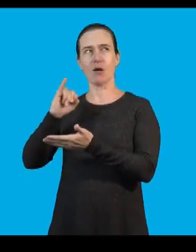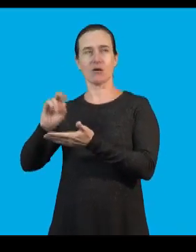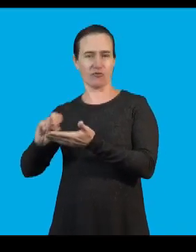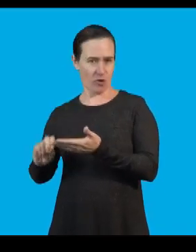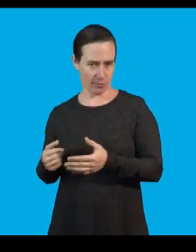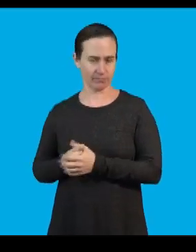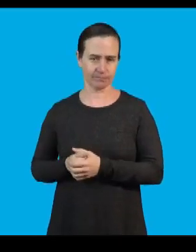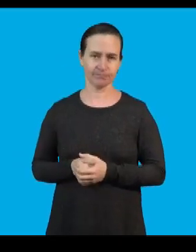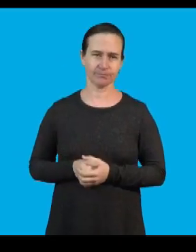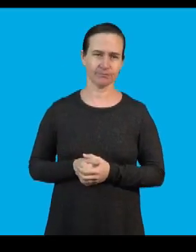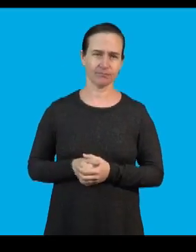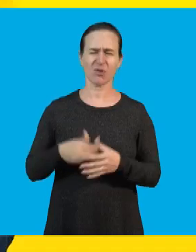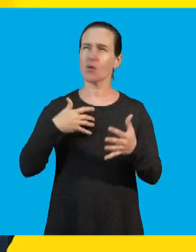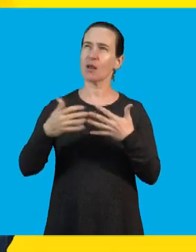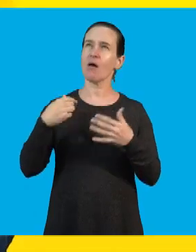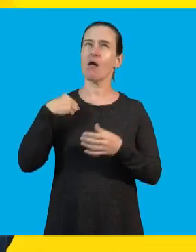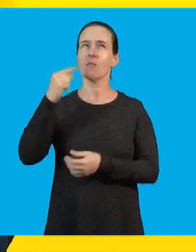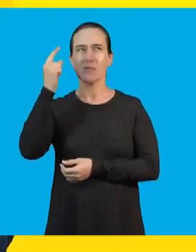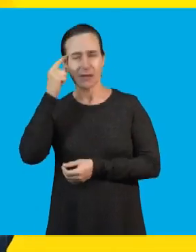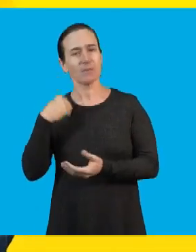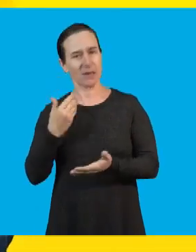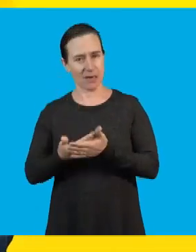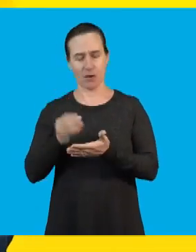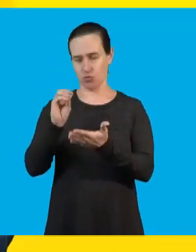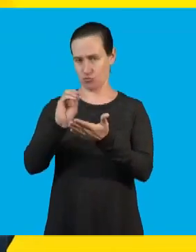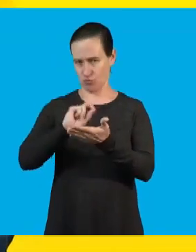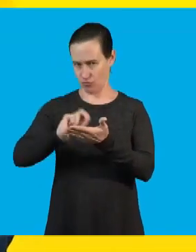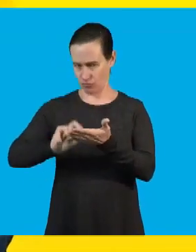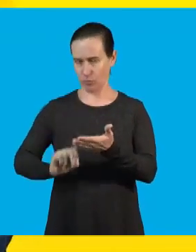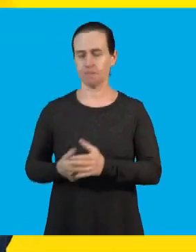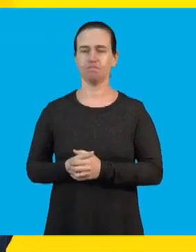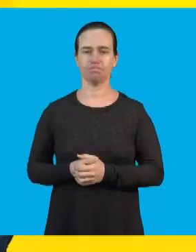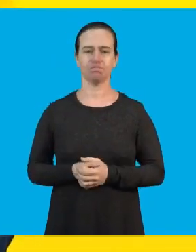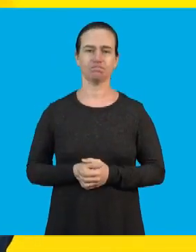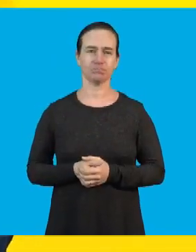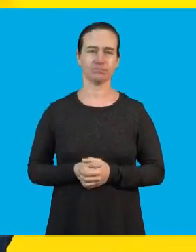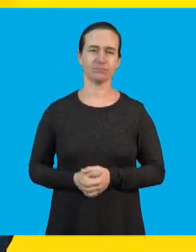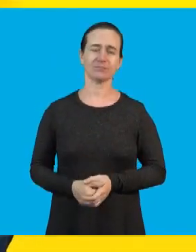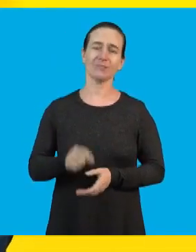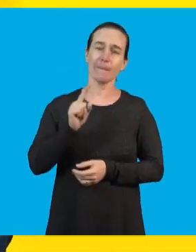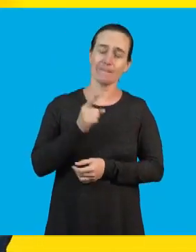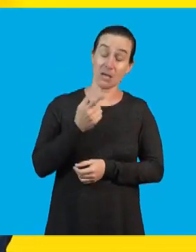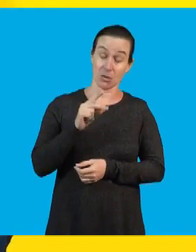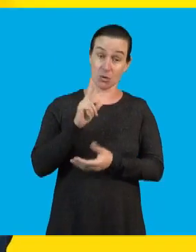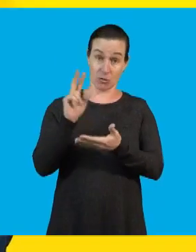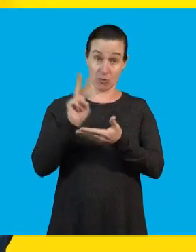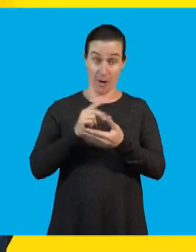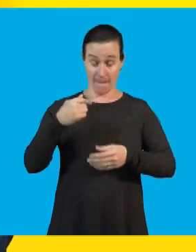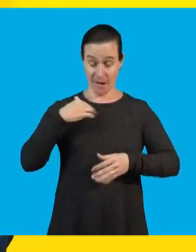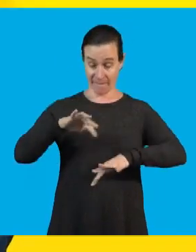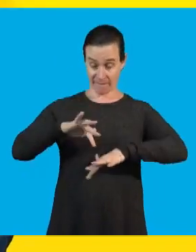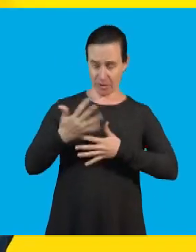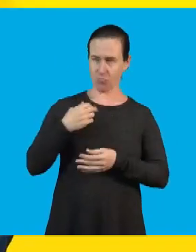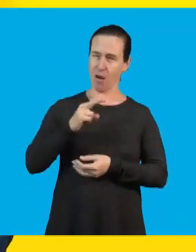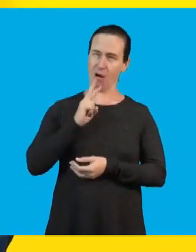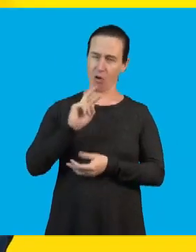you've read the text already. So anything that pops up, make sure you make notes of them. Then always read the answer that you